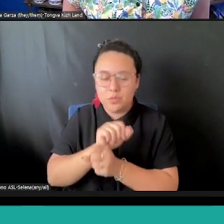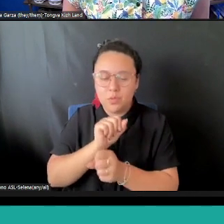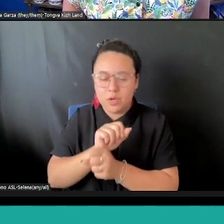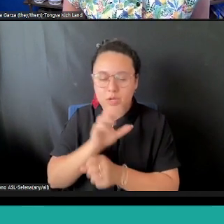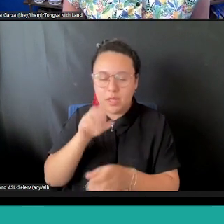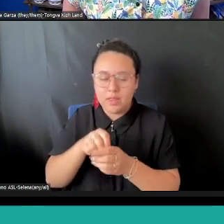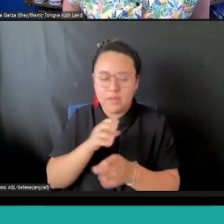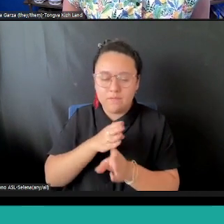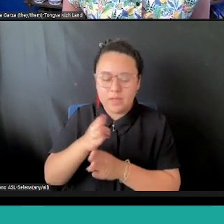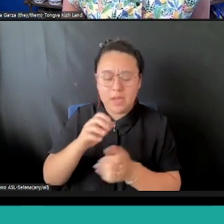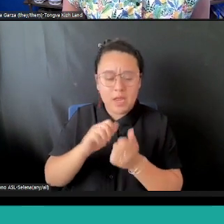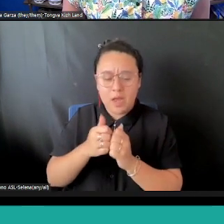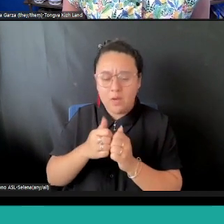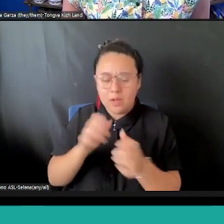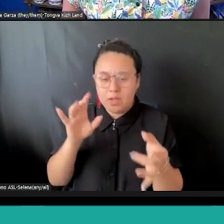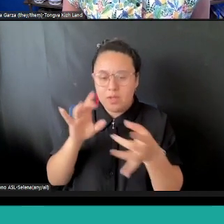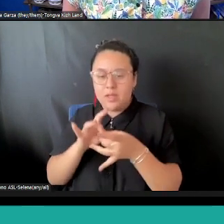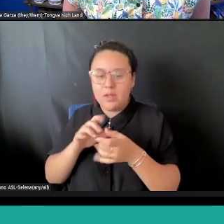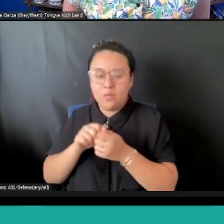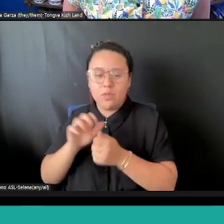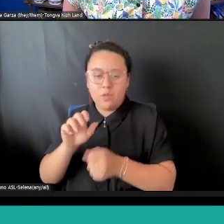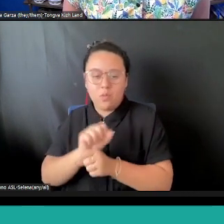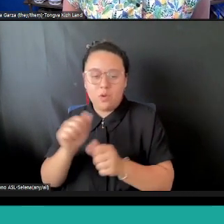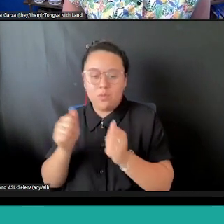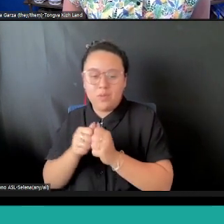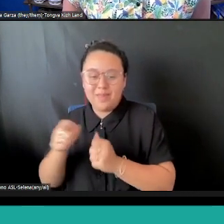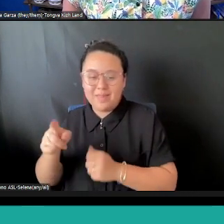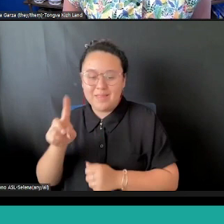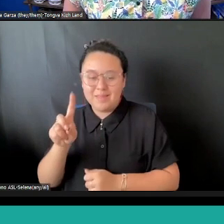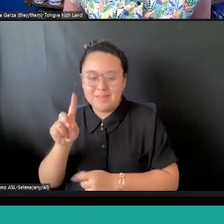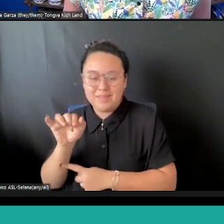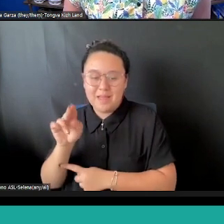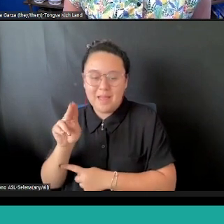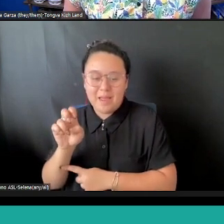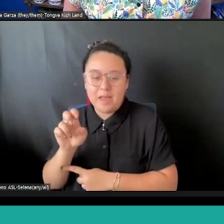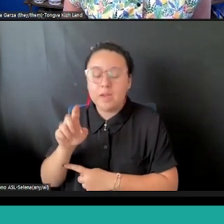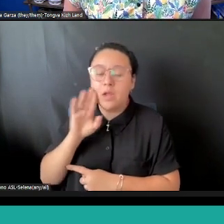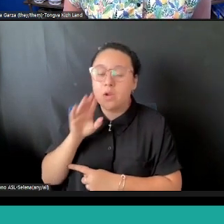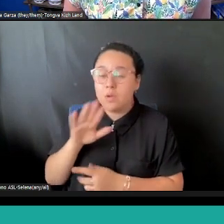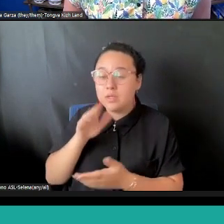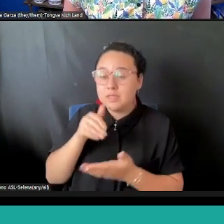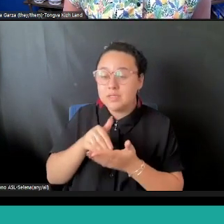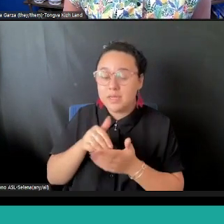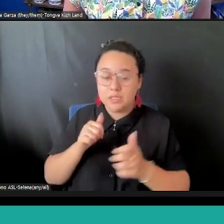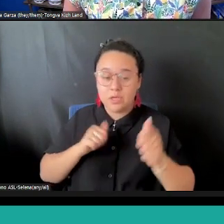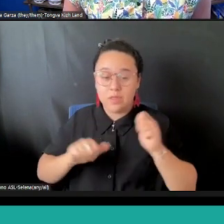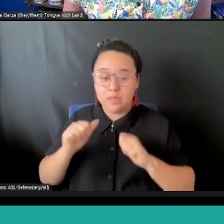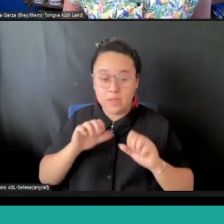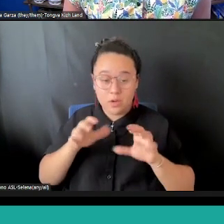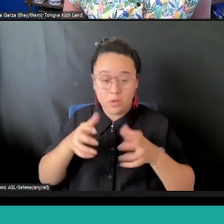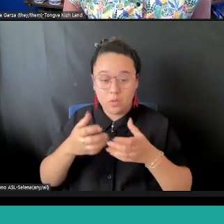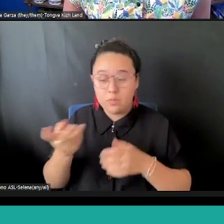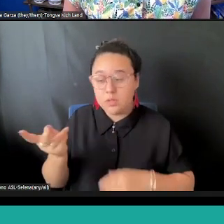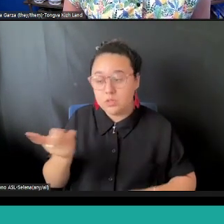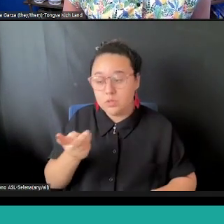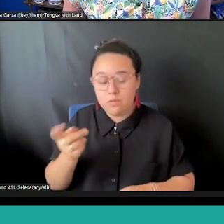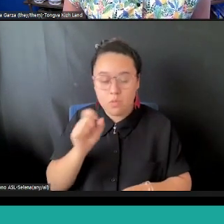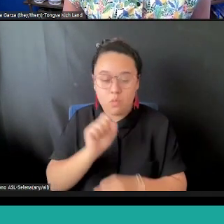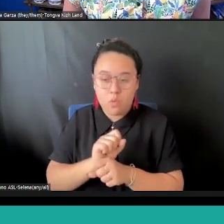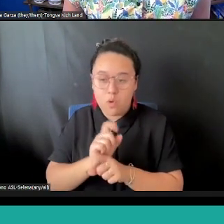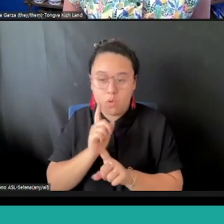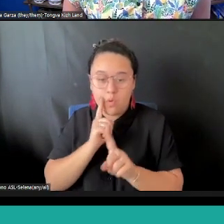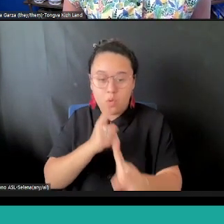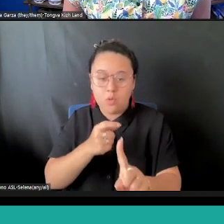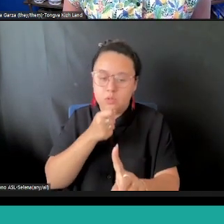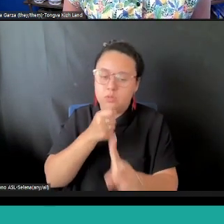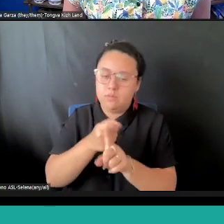to your work with Diane. I know that together at Center Theater Group, for example, the two of you were really working to make